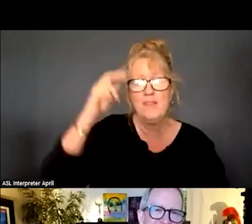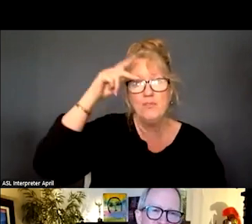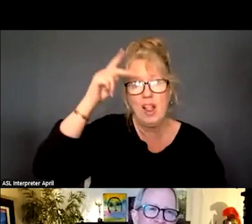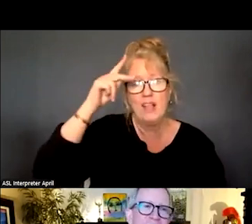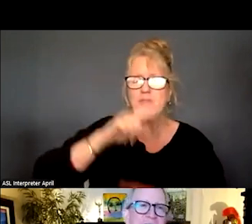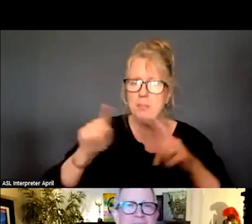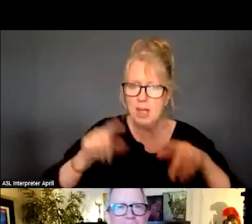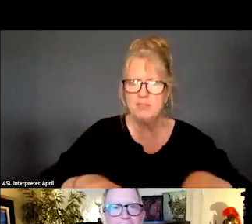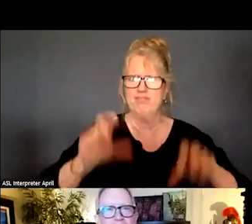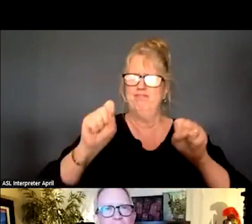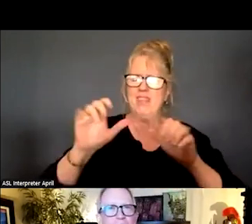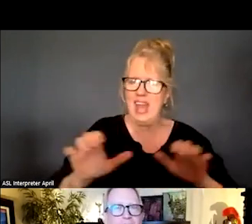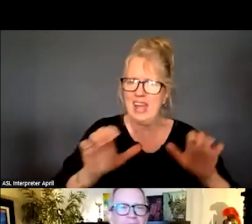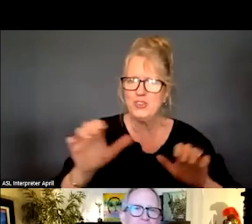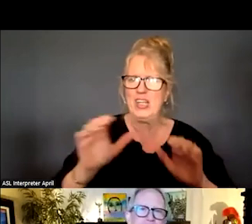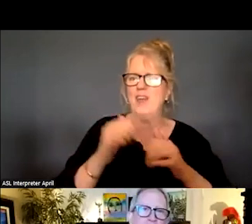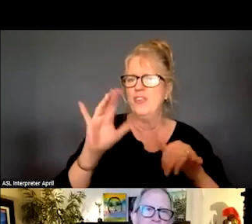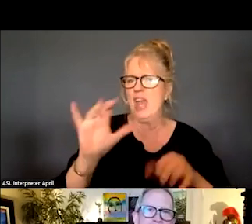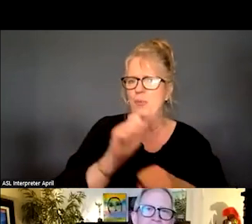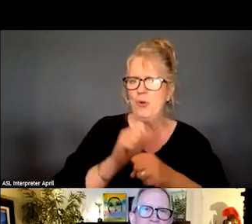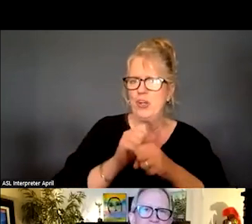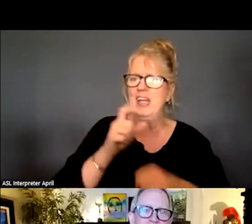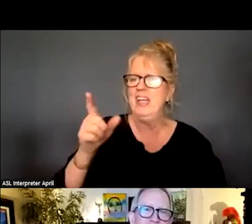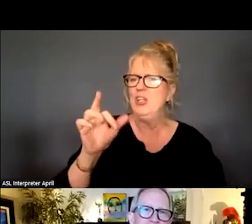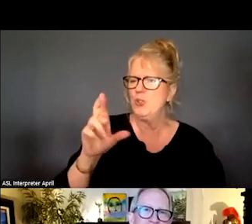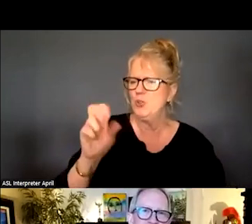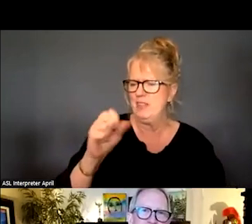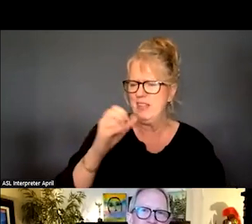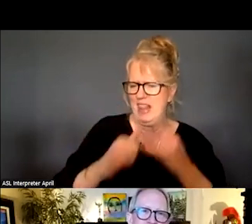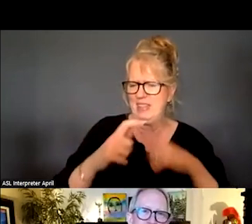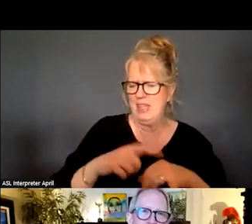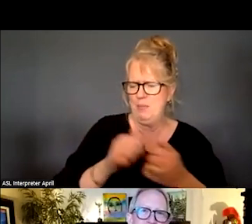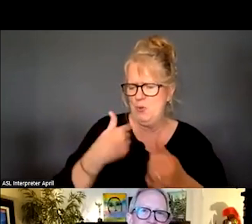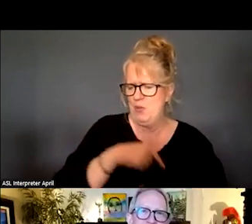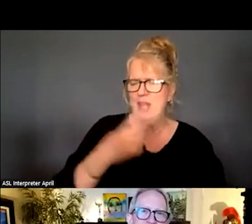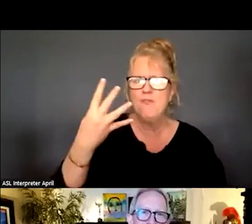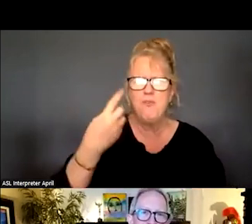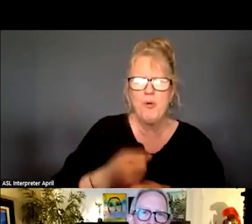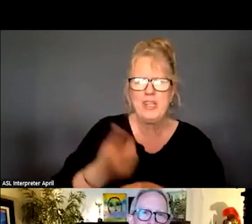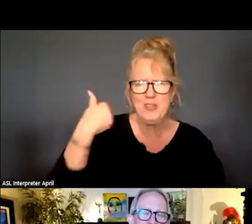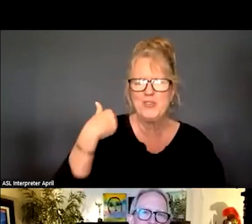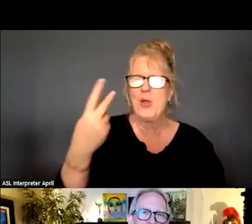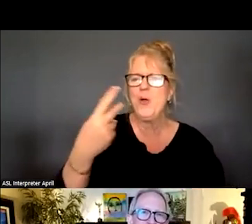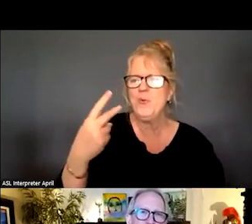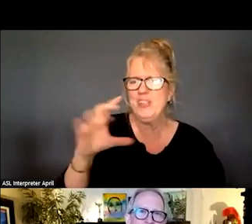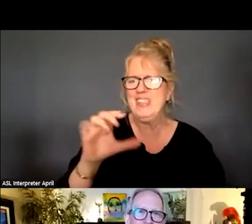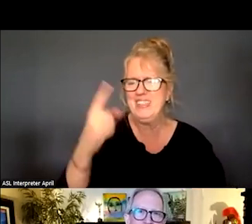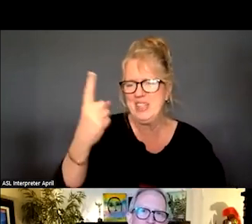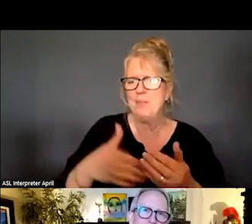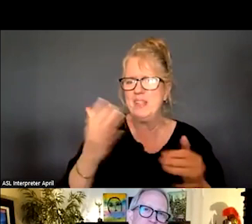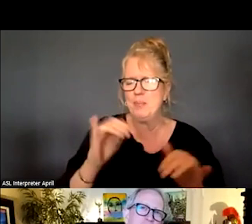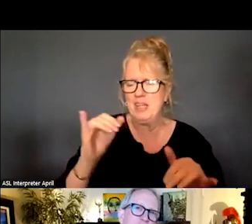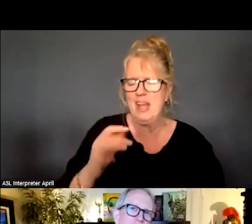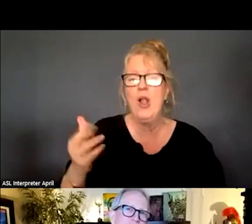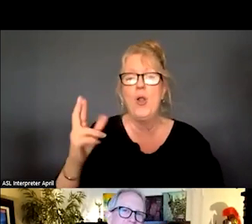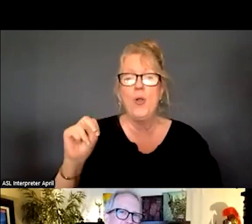to action. And how does that work? Chris, you were last on with us 4 years ago when you and I did something similar. Laura Evans was